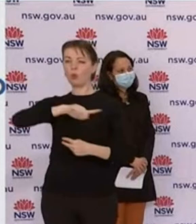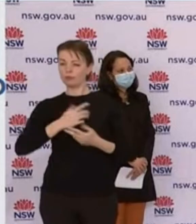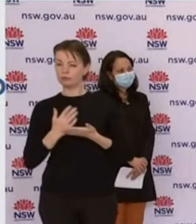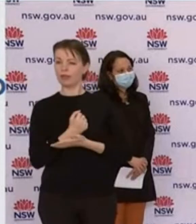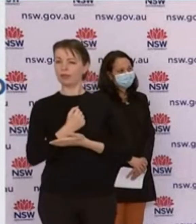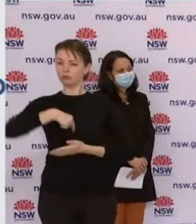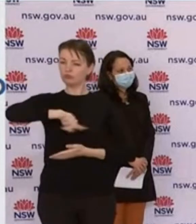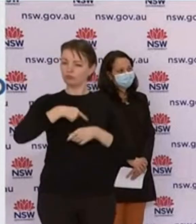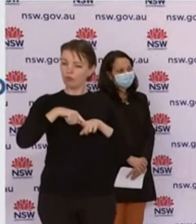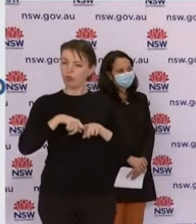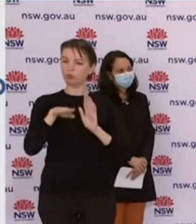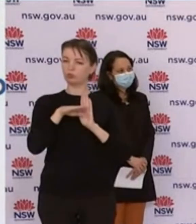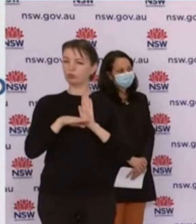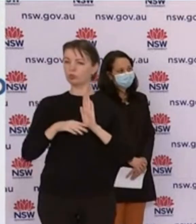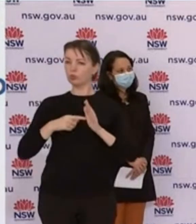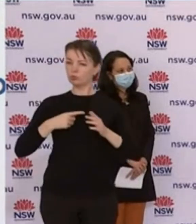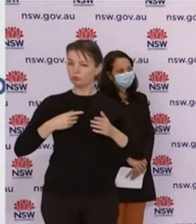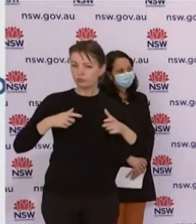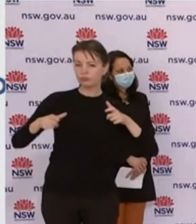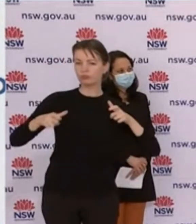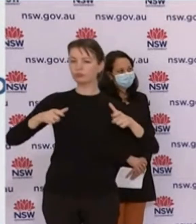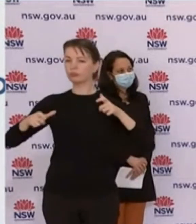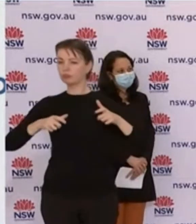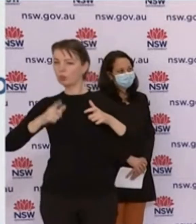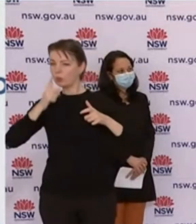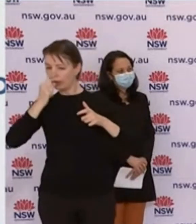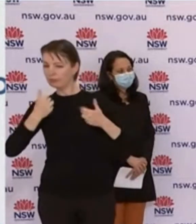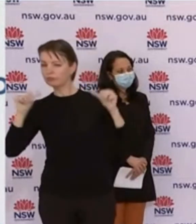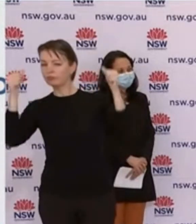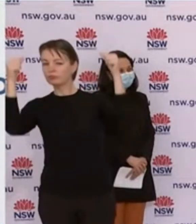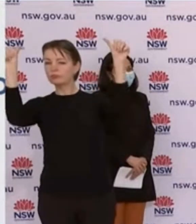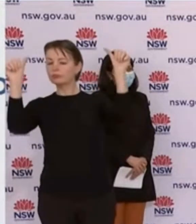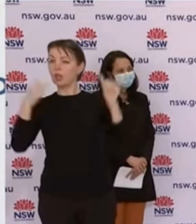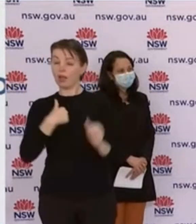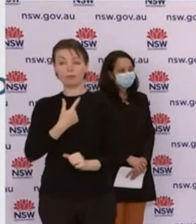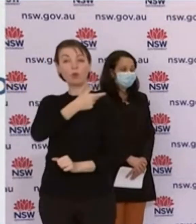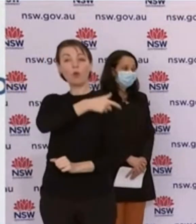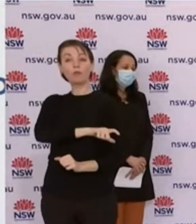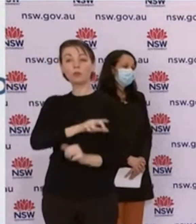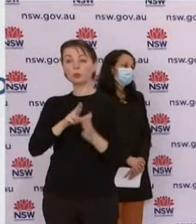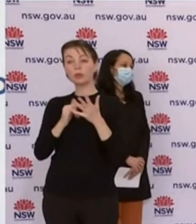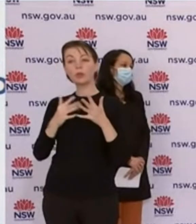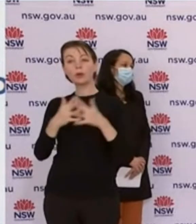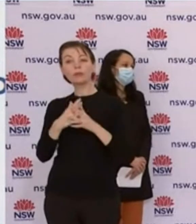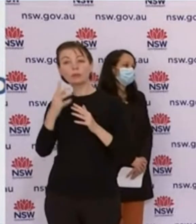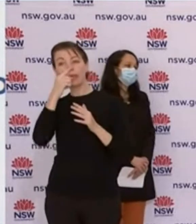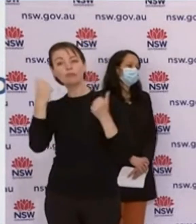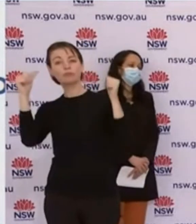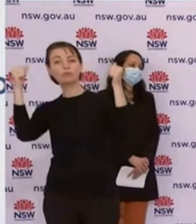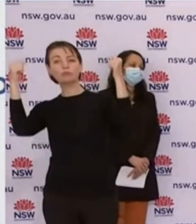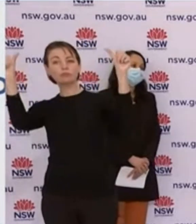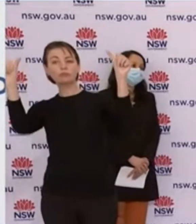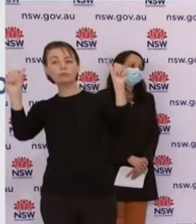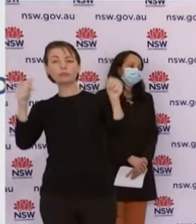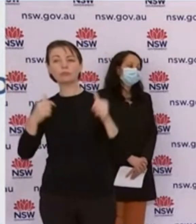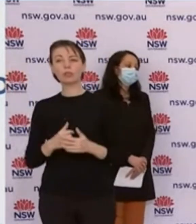in other parts of the world if we do it in a managed way. And I'm so confident we will do that in New South Wales. It has been a hard time. It's been a very confronting time to